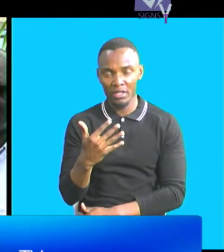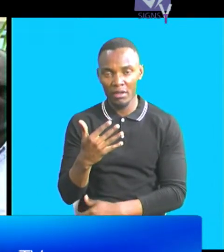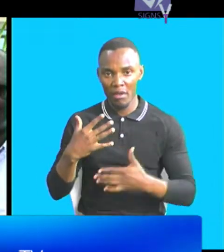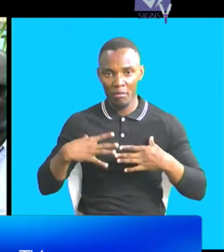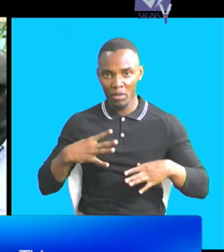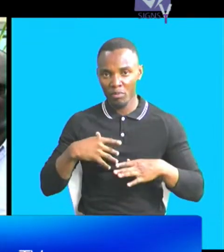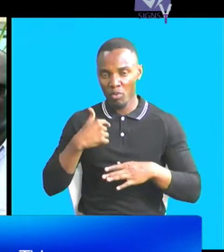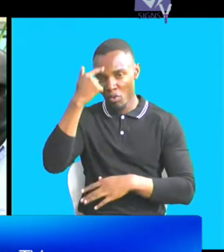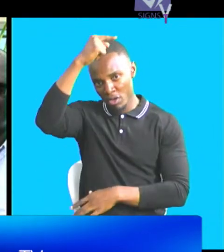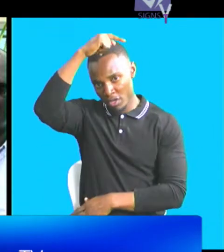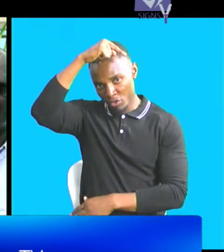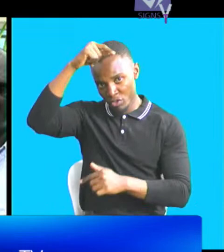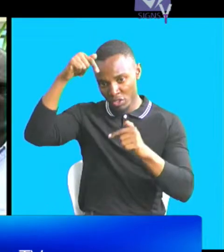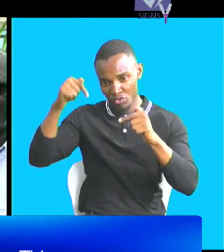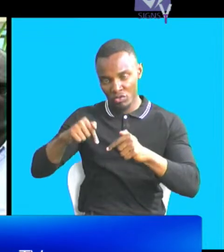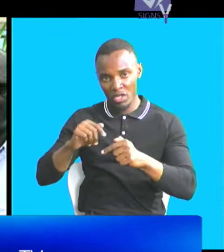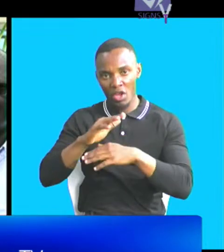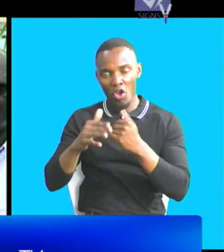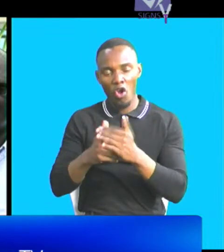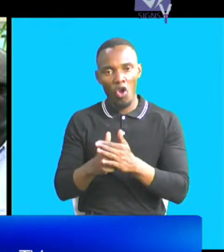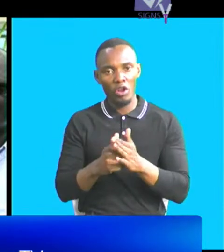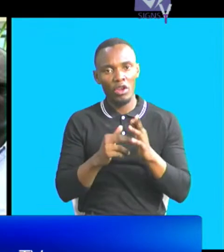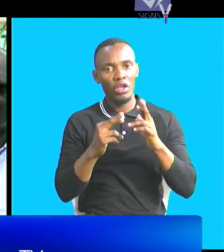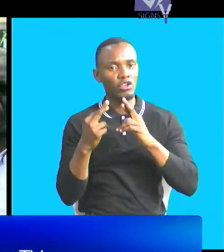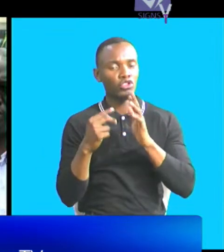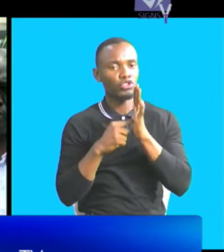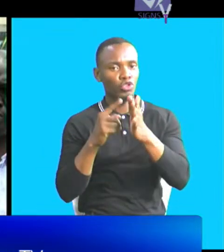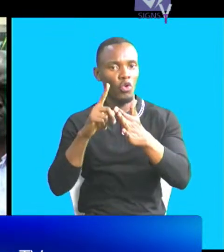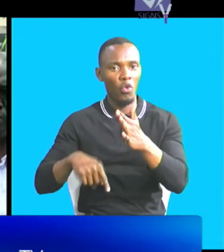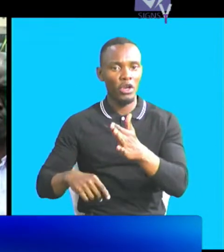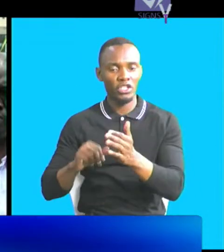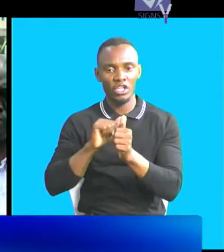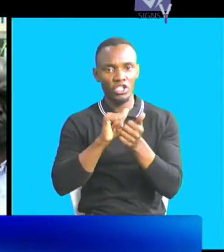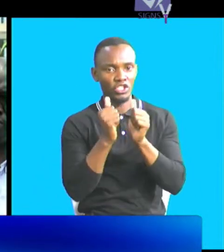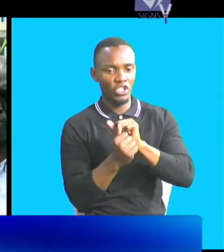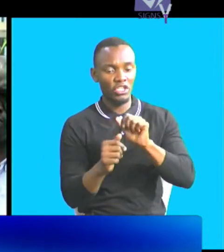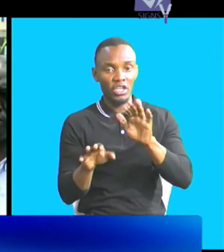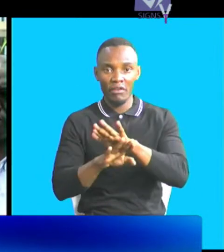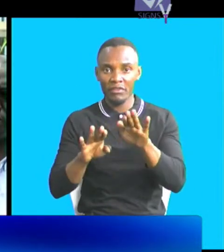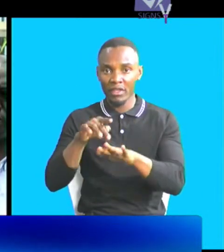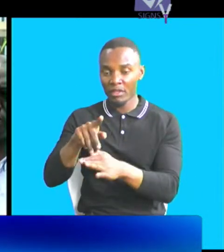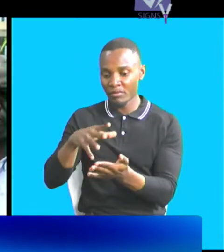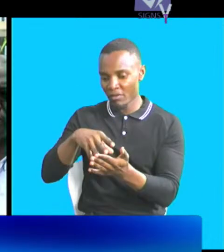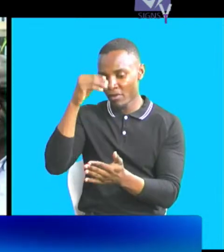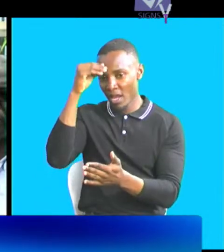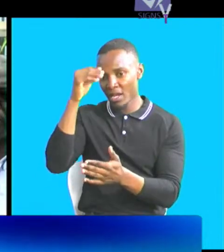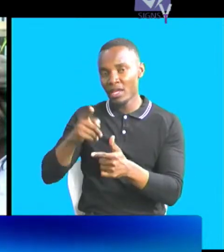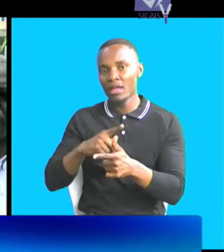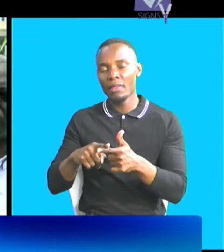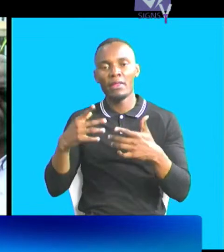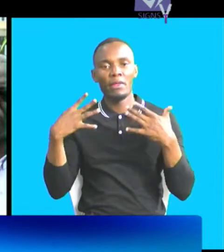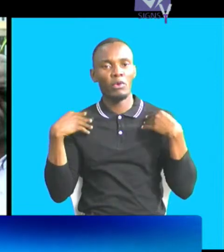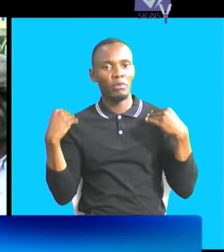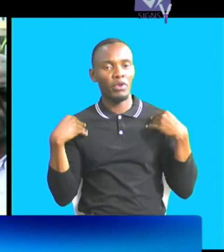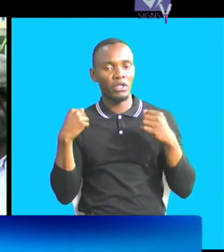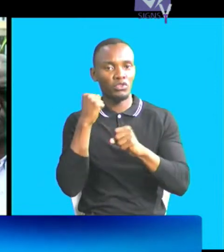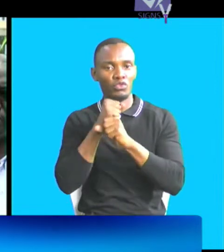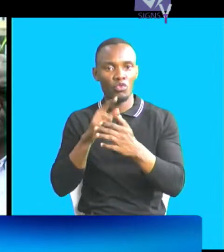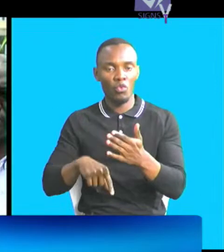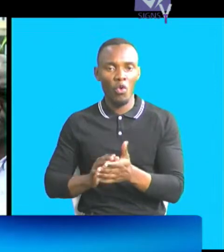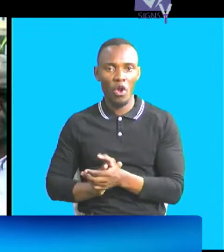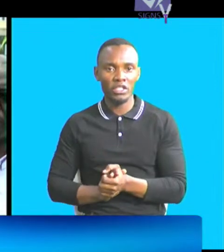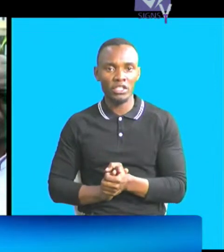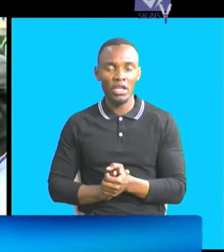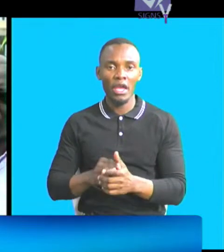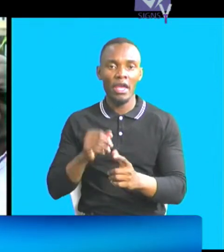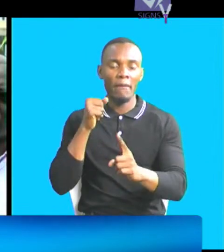today are agents of change. What they have learned, they will put in practice to be able to touch millions of farmers,